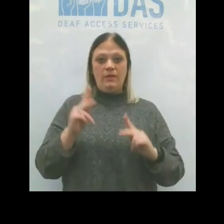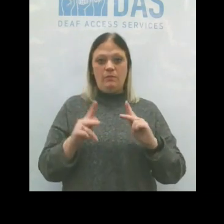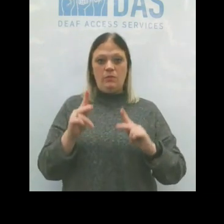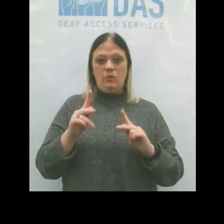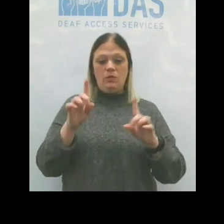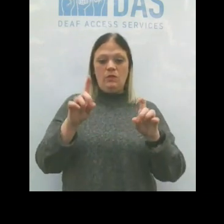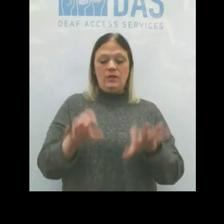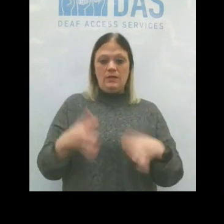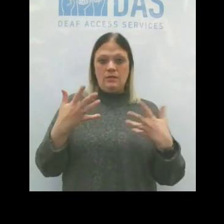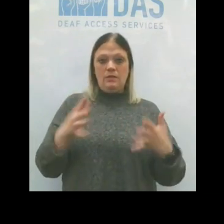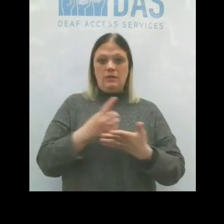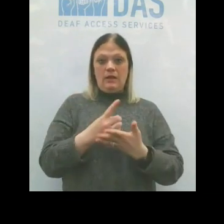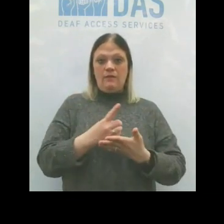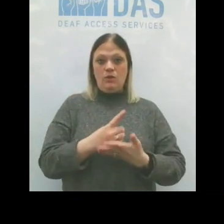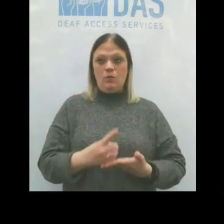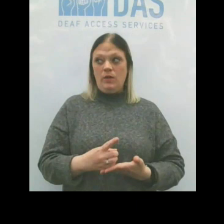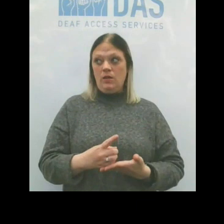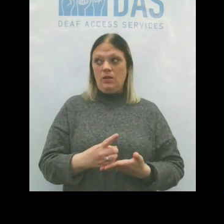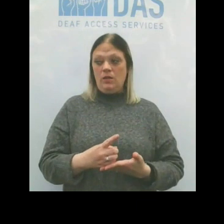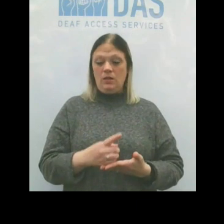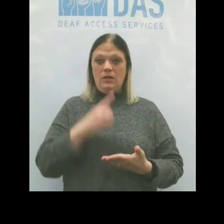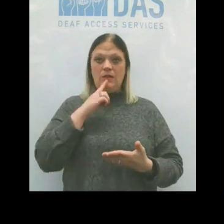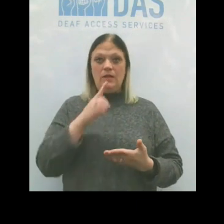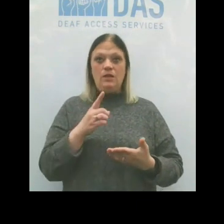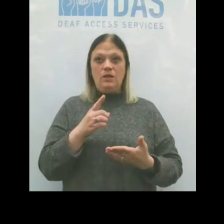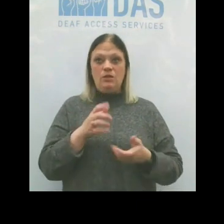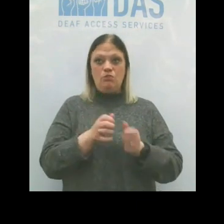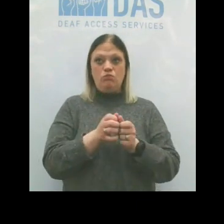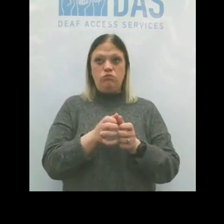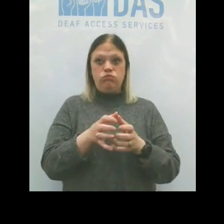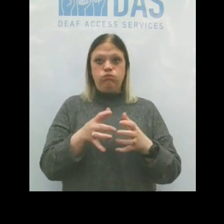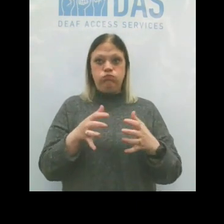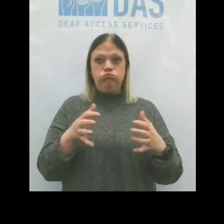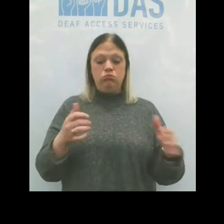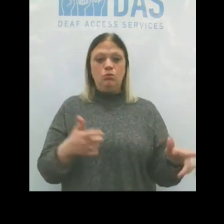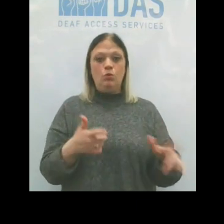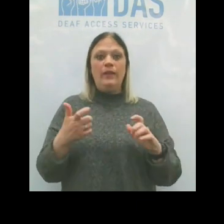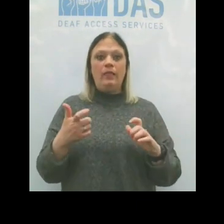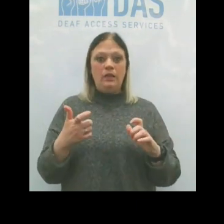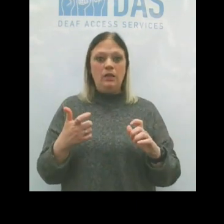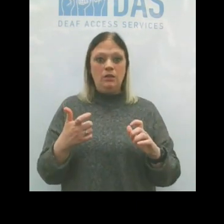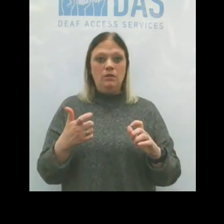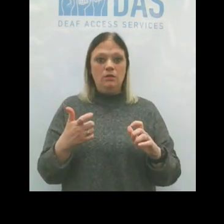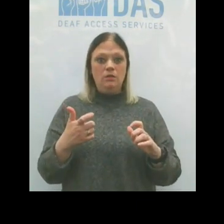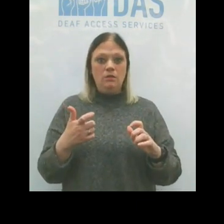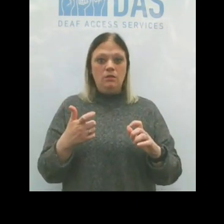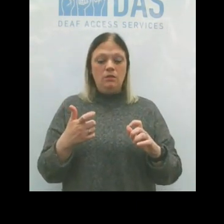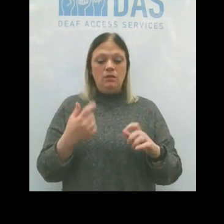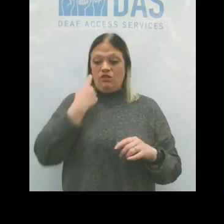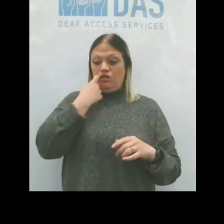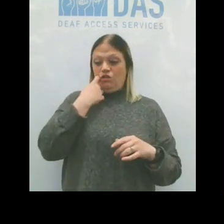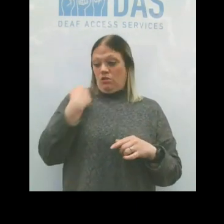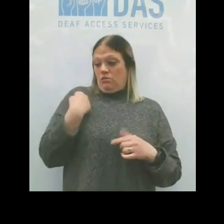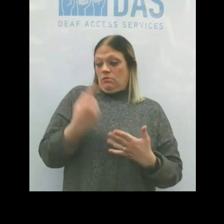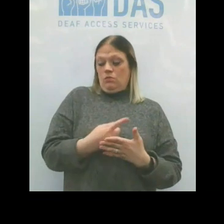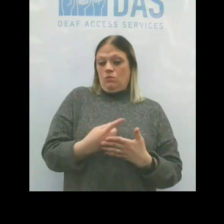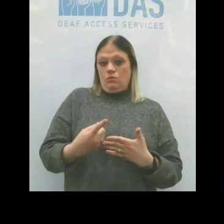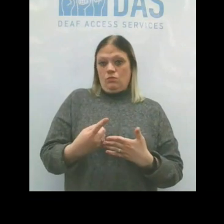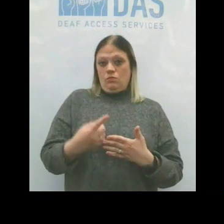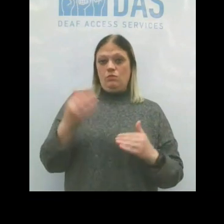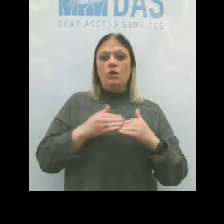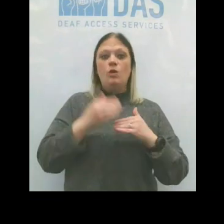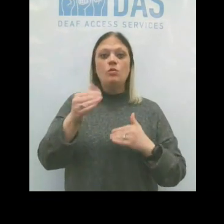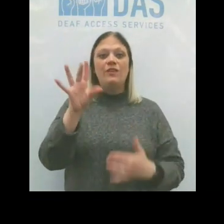been tested each week is growing very quickly, whereas this past week there were